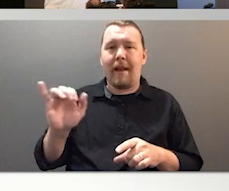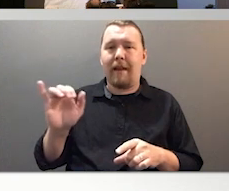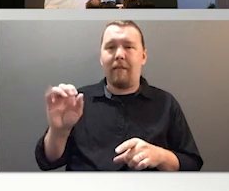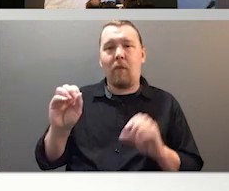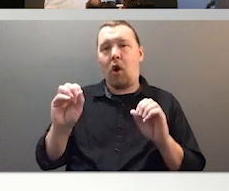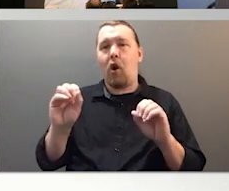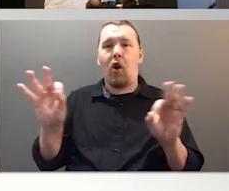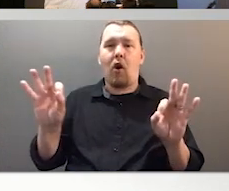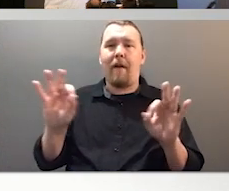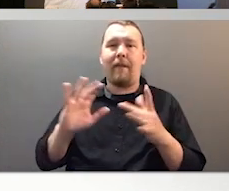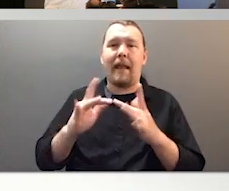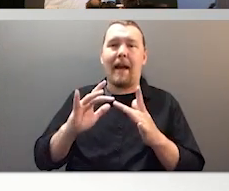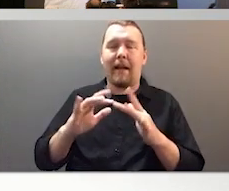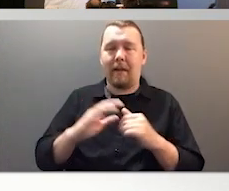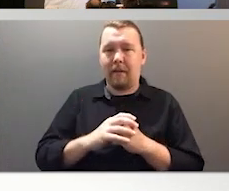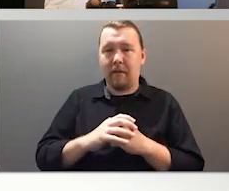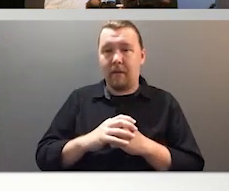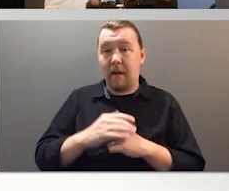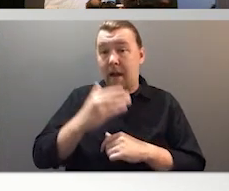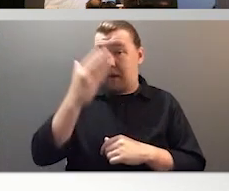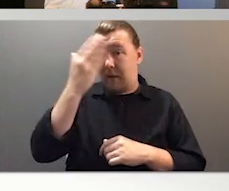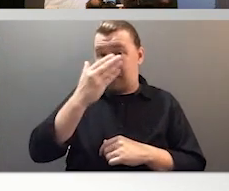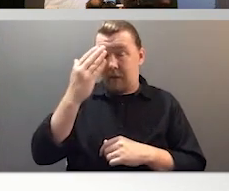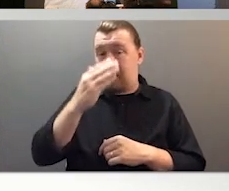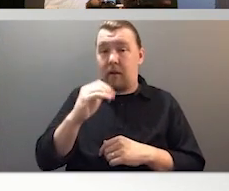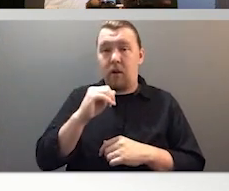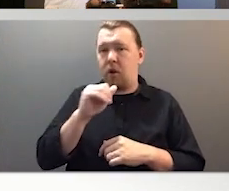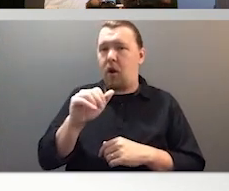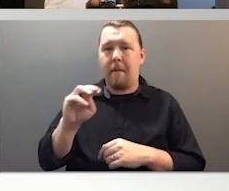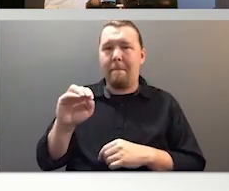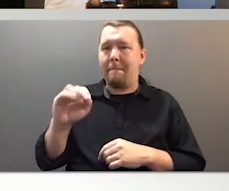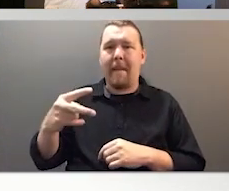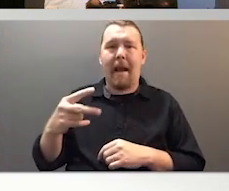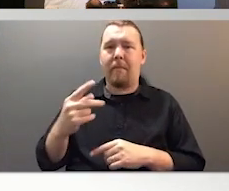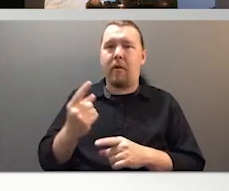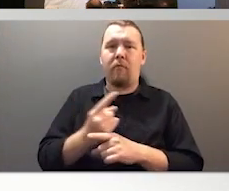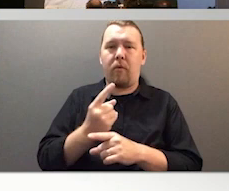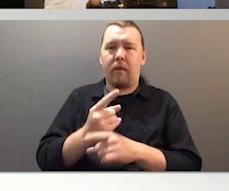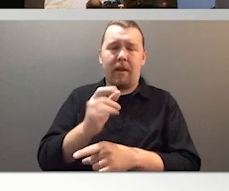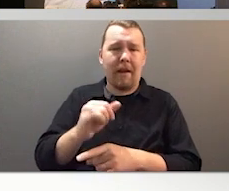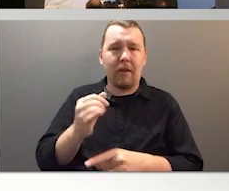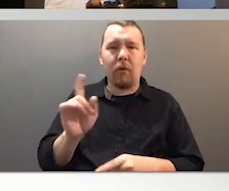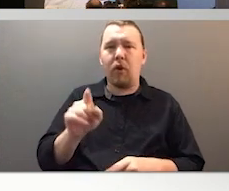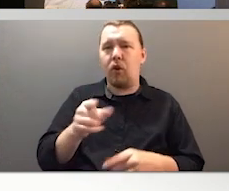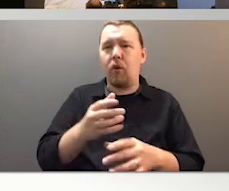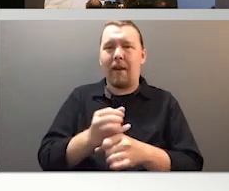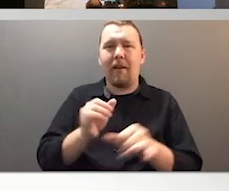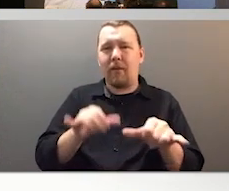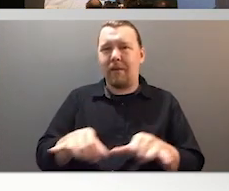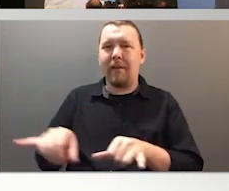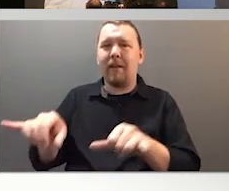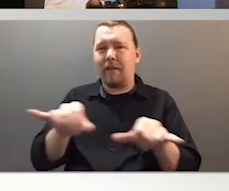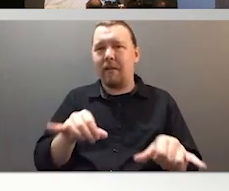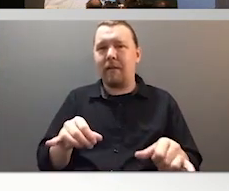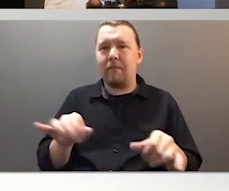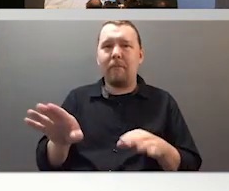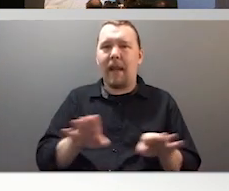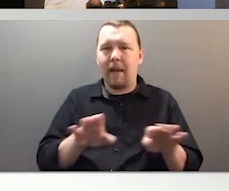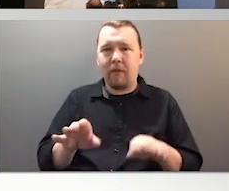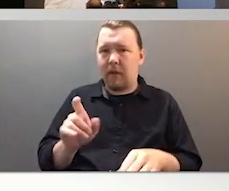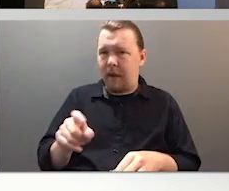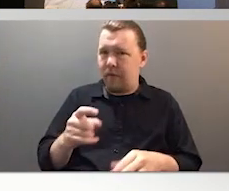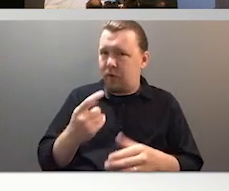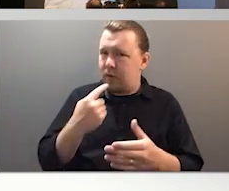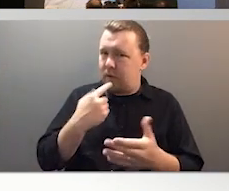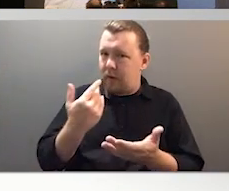brain actually doesn't map itself out the way it's supposed to. That's where you get those stereotypical behaviors and having to repeat things over and over again.